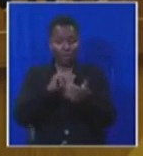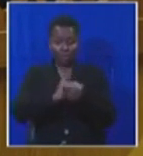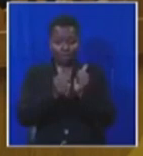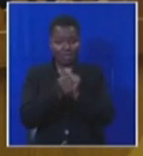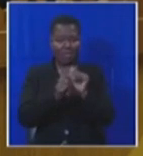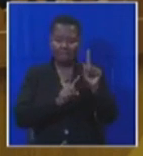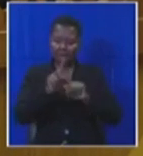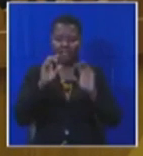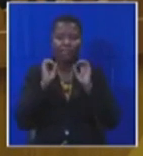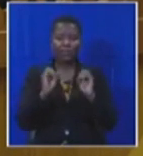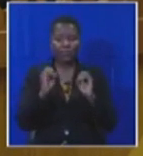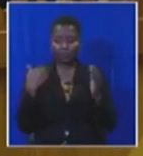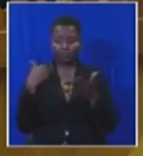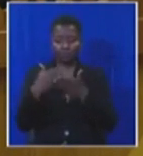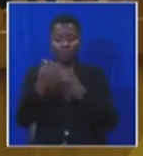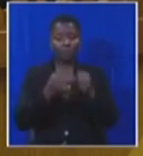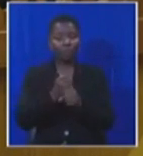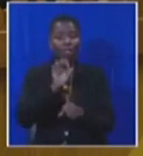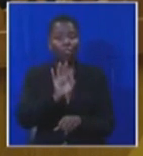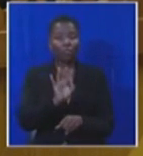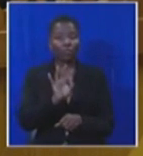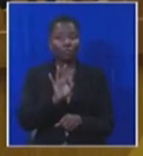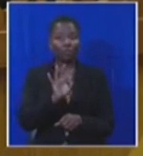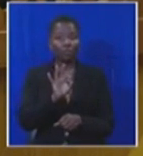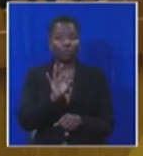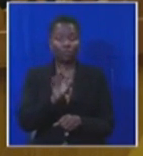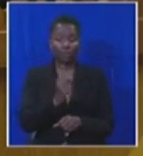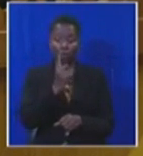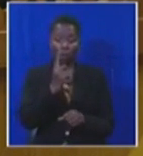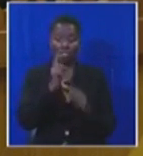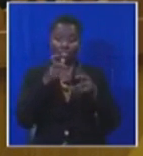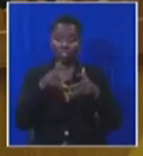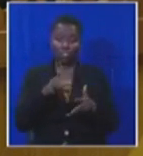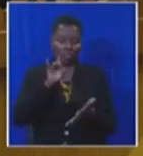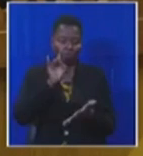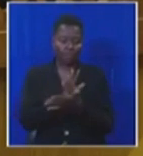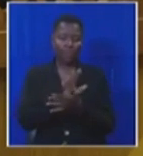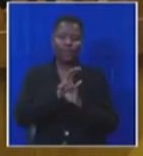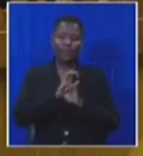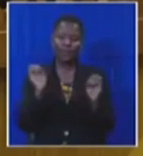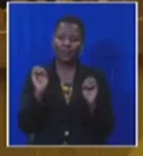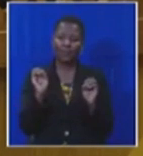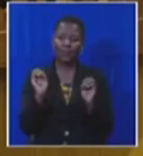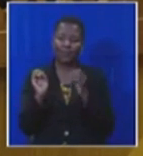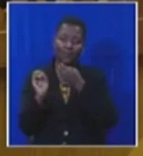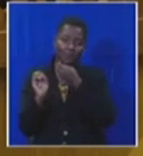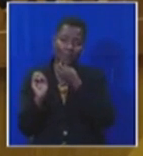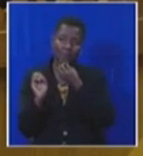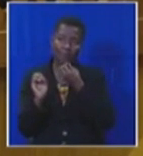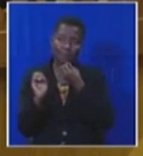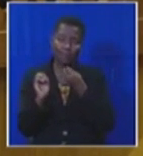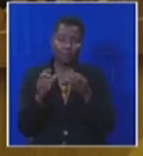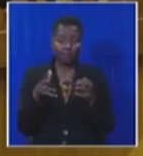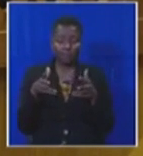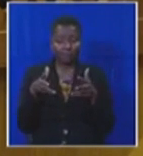passed. And guess what? Not one teacher has been fired for underperformance. The